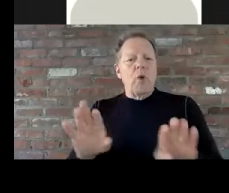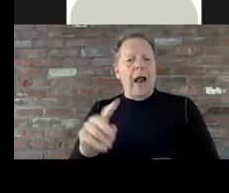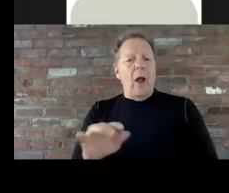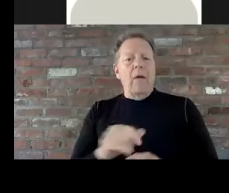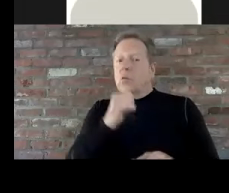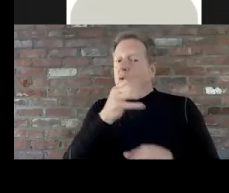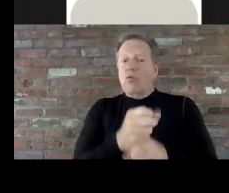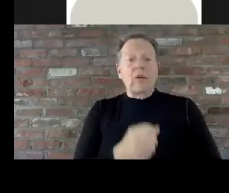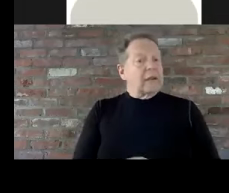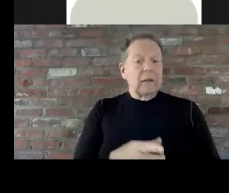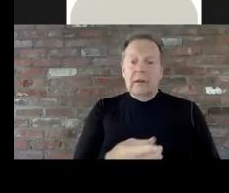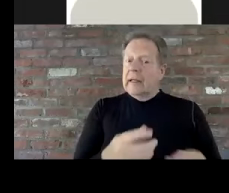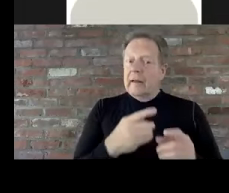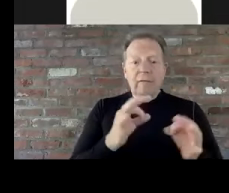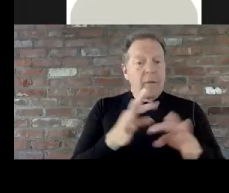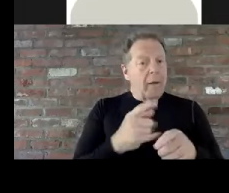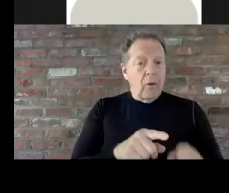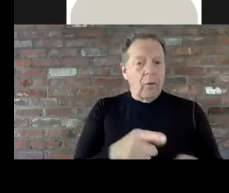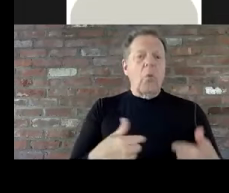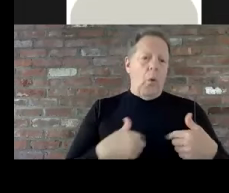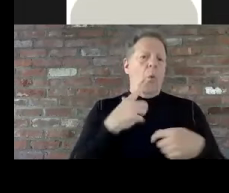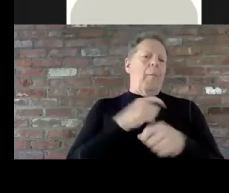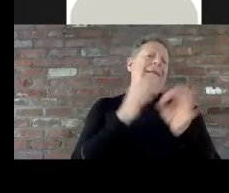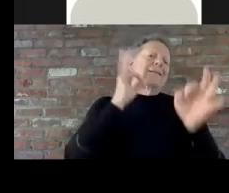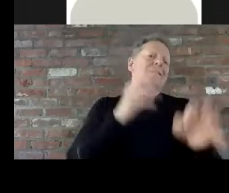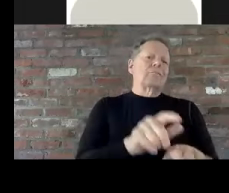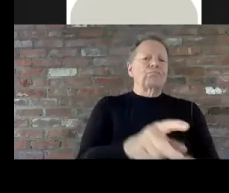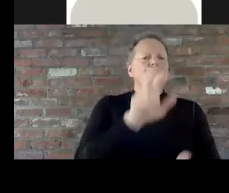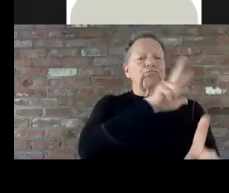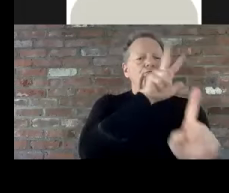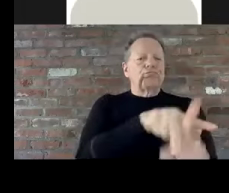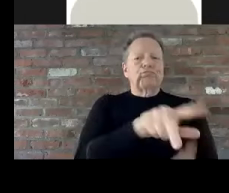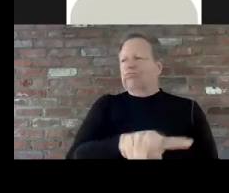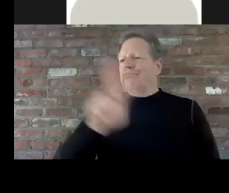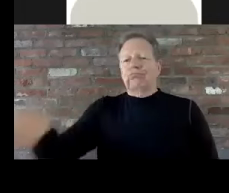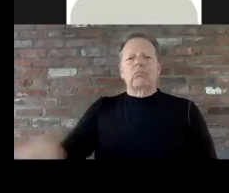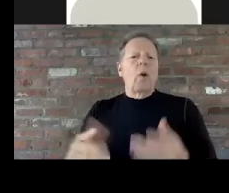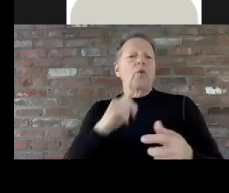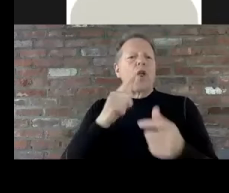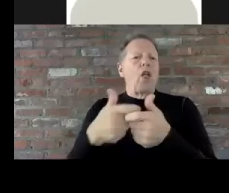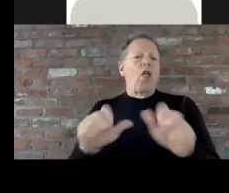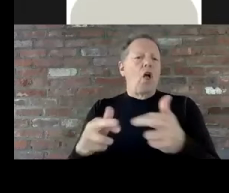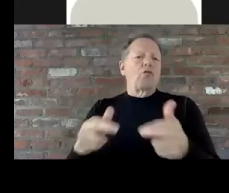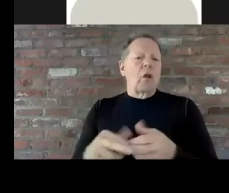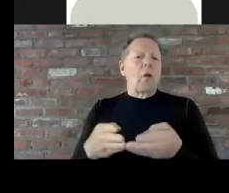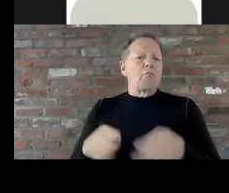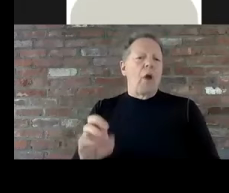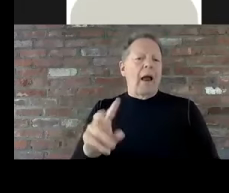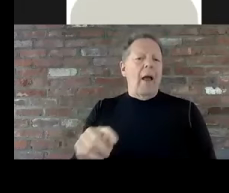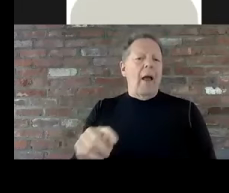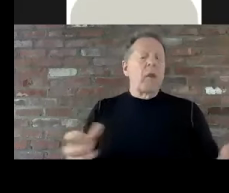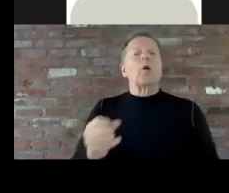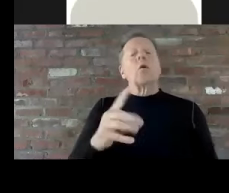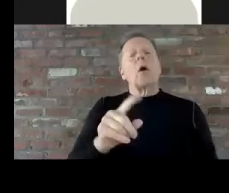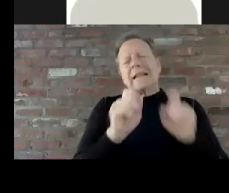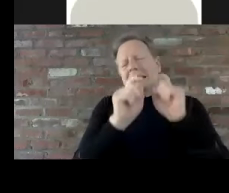will automatically reassign you probably to the large region breakout. And so just to